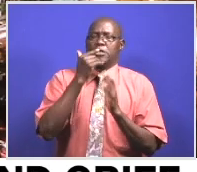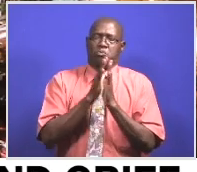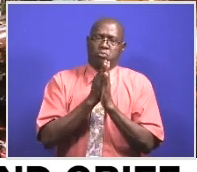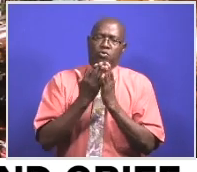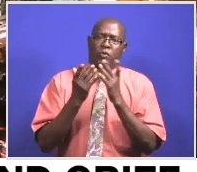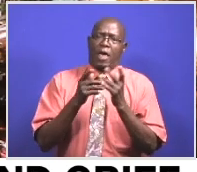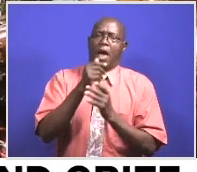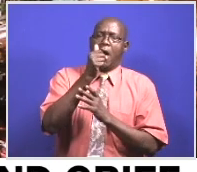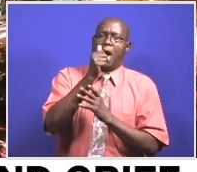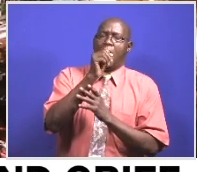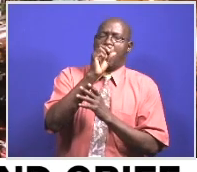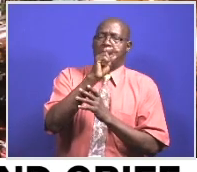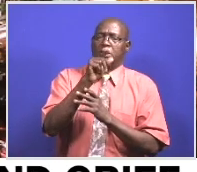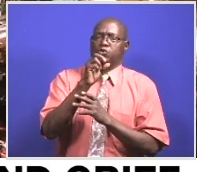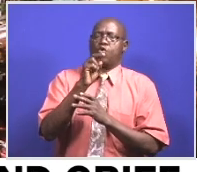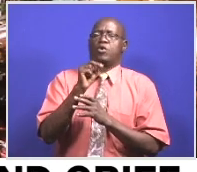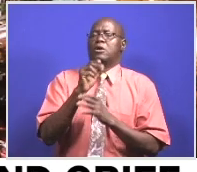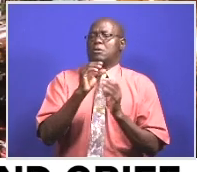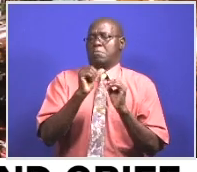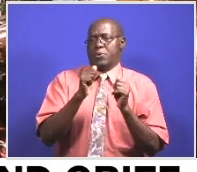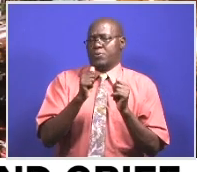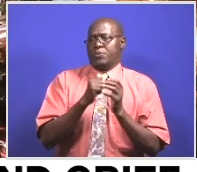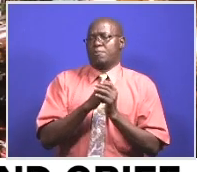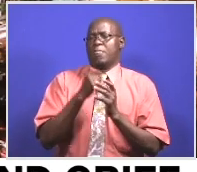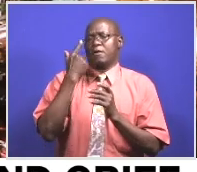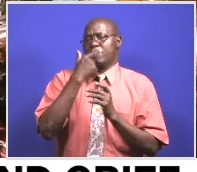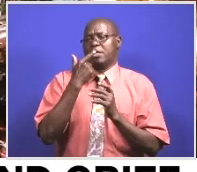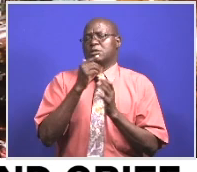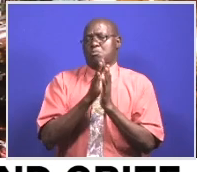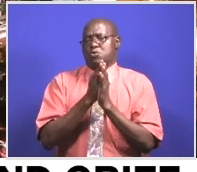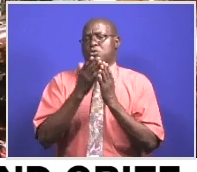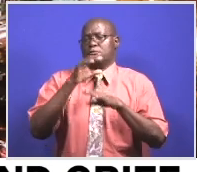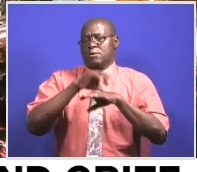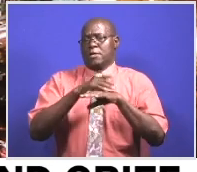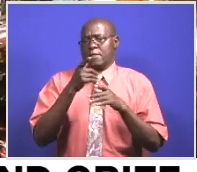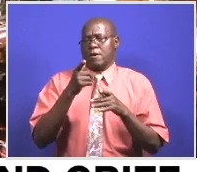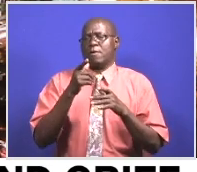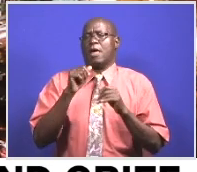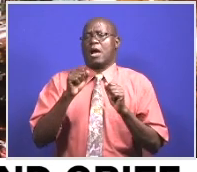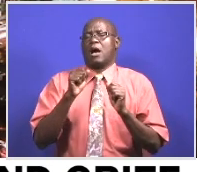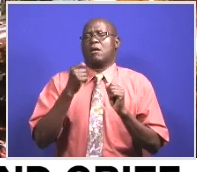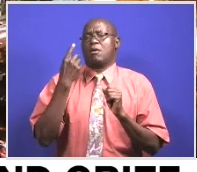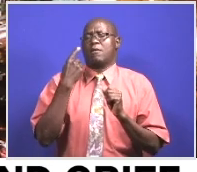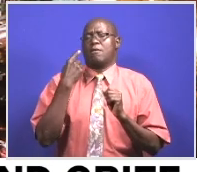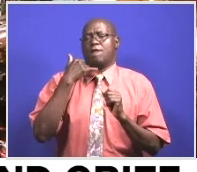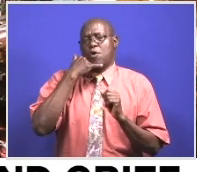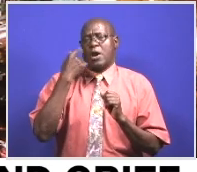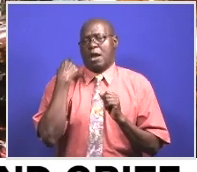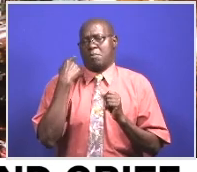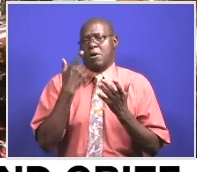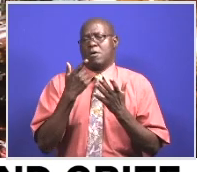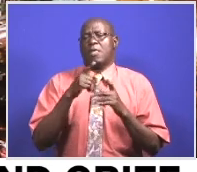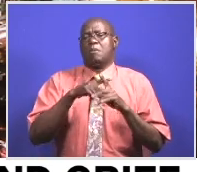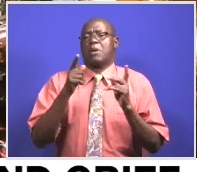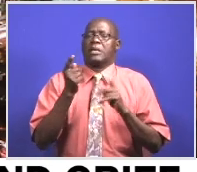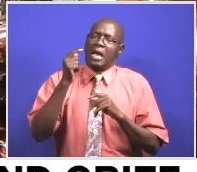will be there. They can contact me on Facebook, Gakwandi Alian, or they can even contact me on my phone number. Or they can even come here at